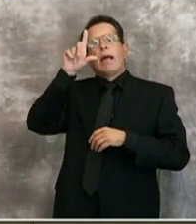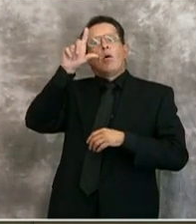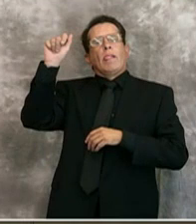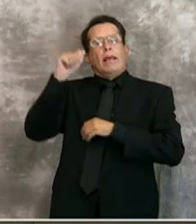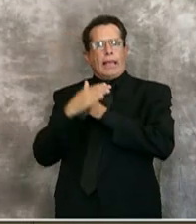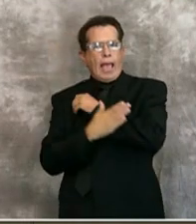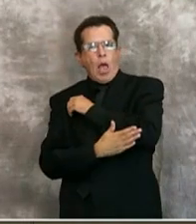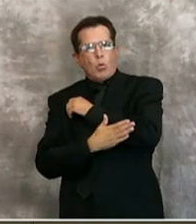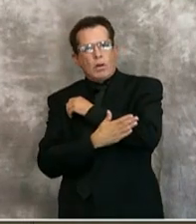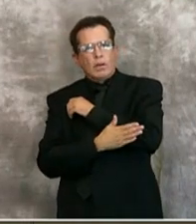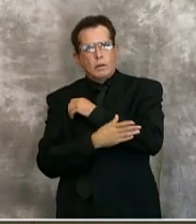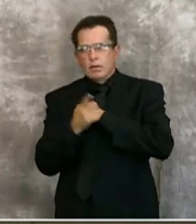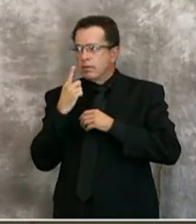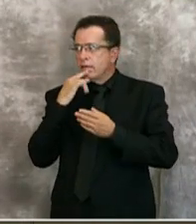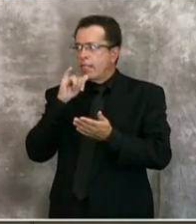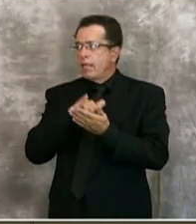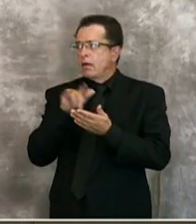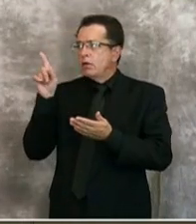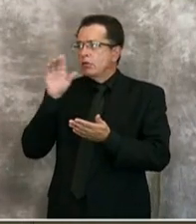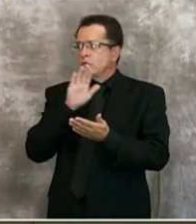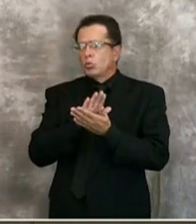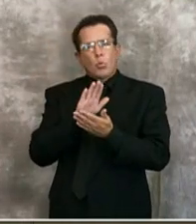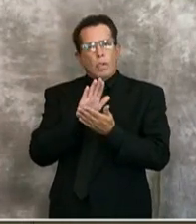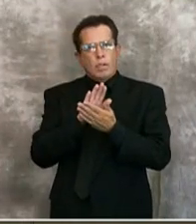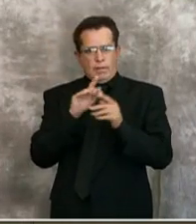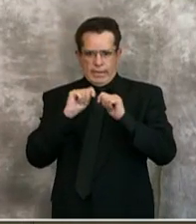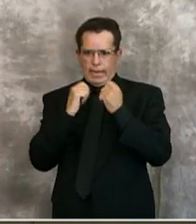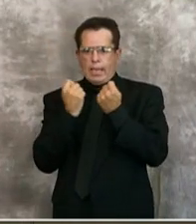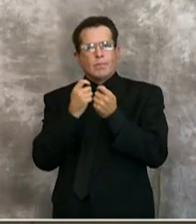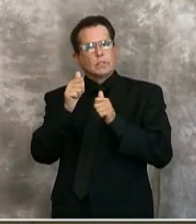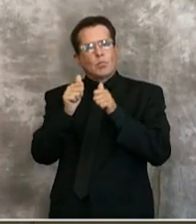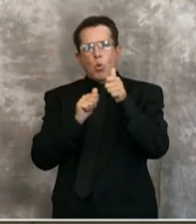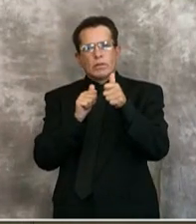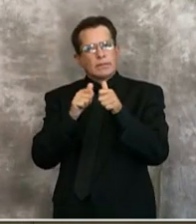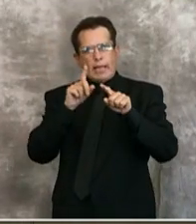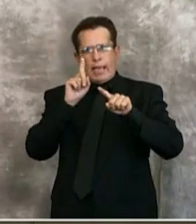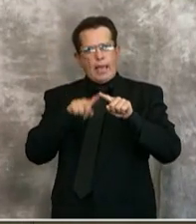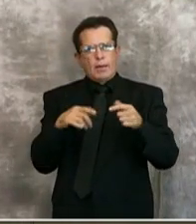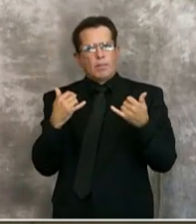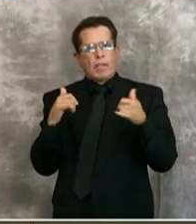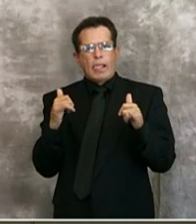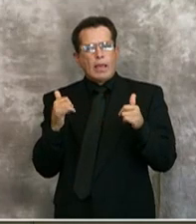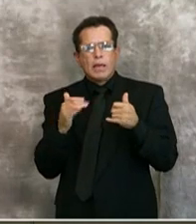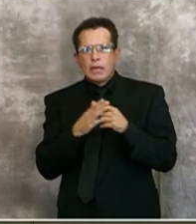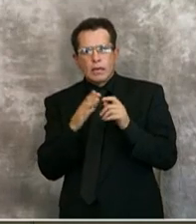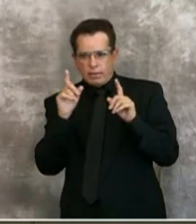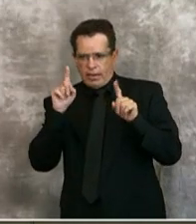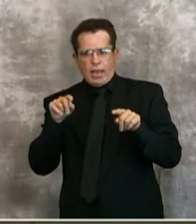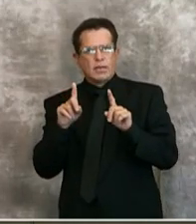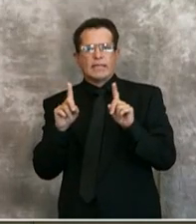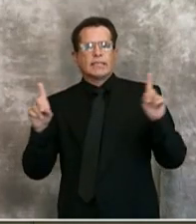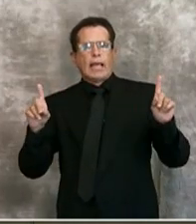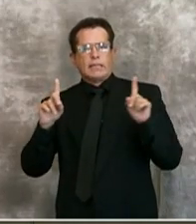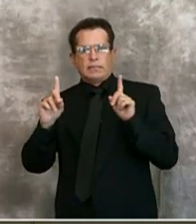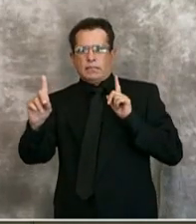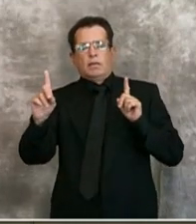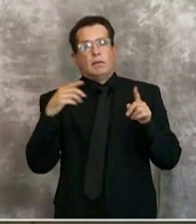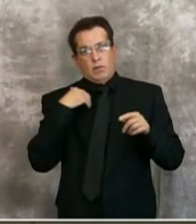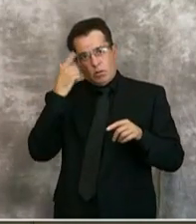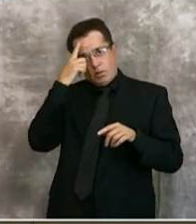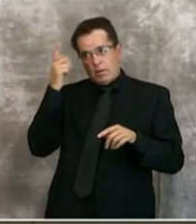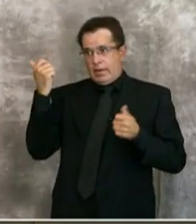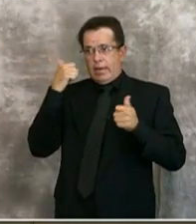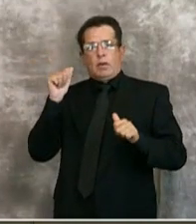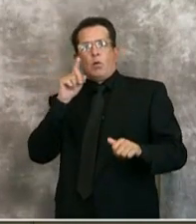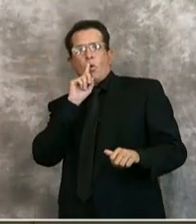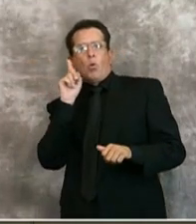today that school team sports can't be played without physical distancing. Have there been any rulings or guidances like that in San Diego? And if so, are